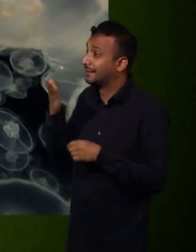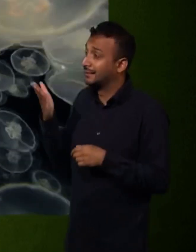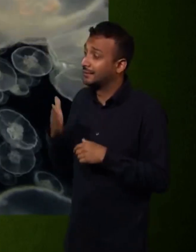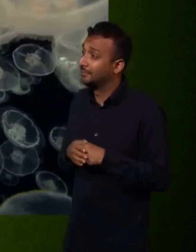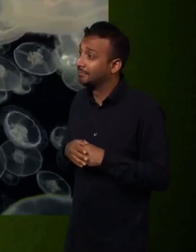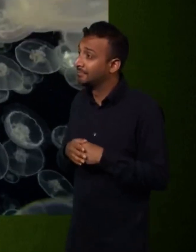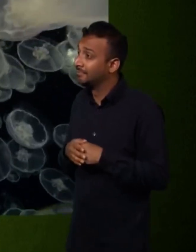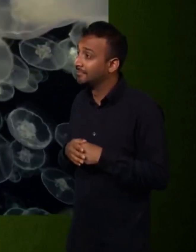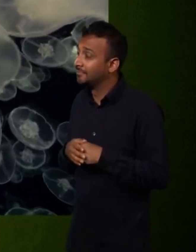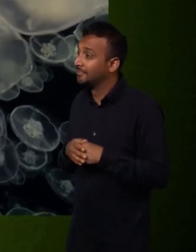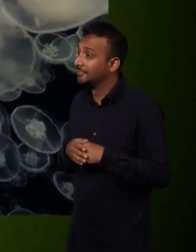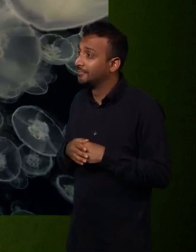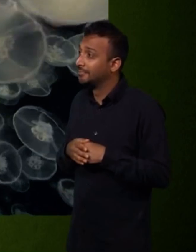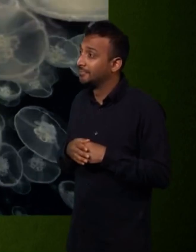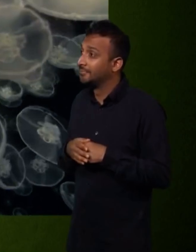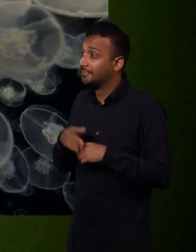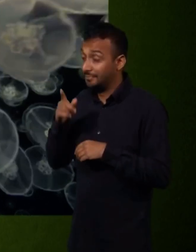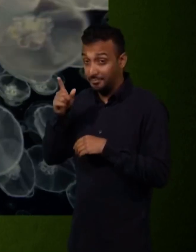sea floor.